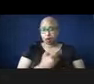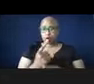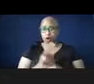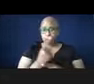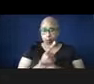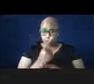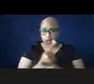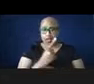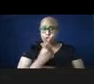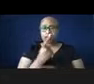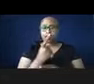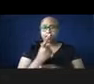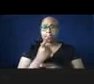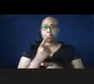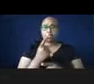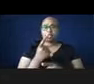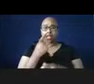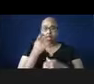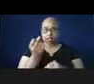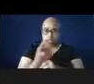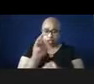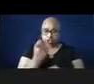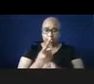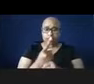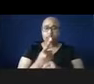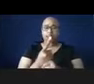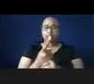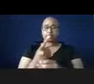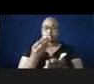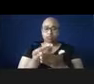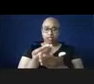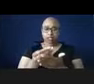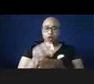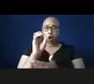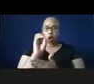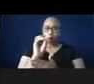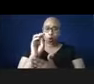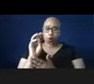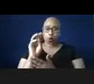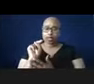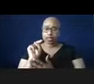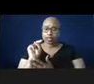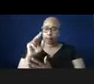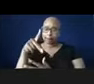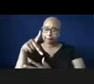appropriated annual operational funds known as ONPS.